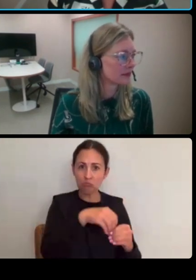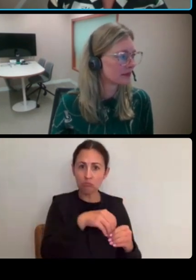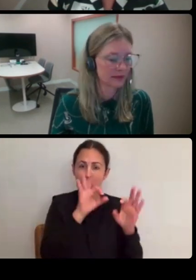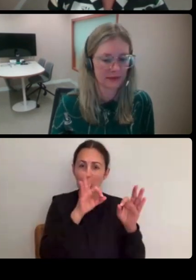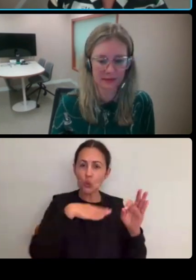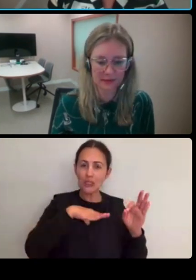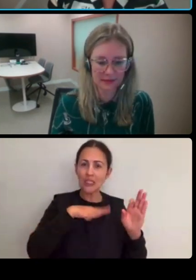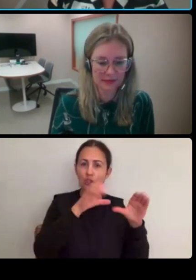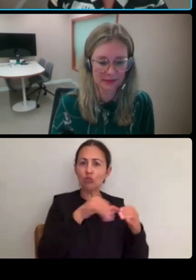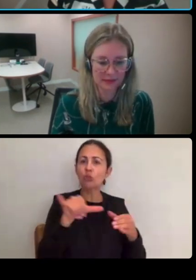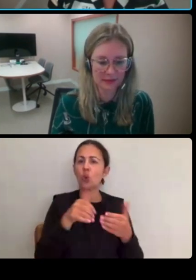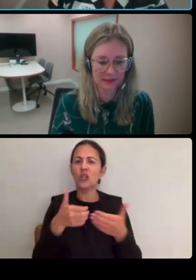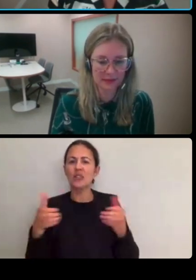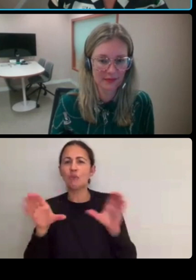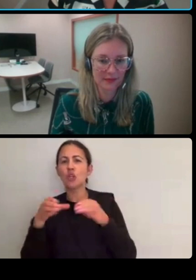group?